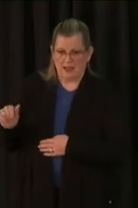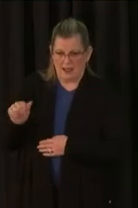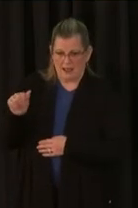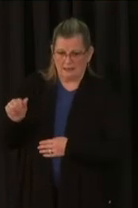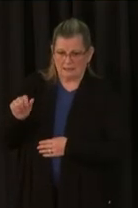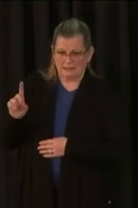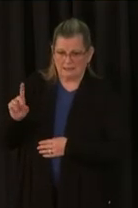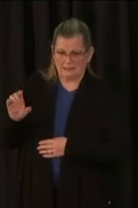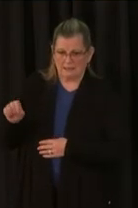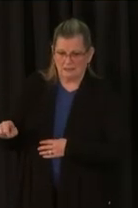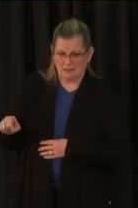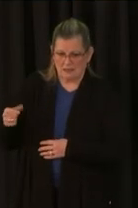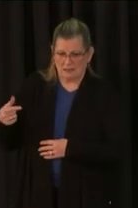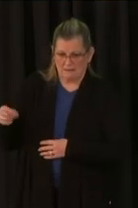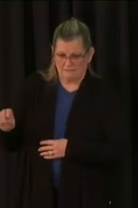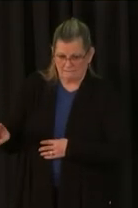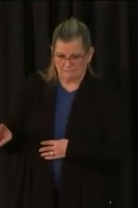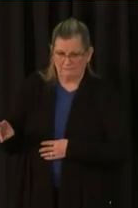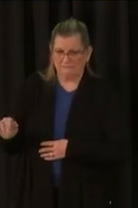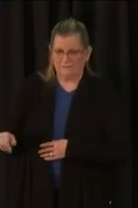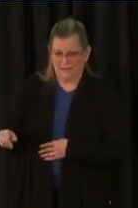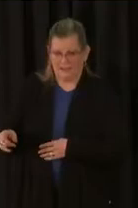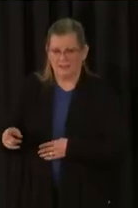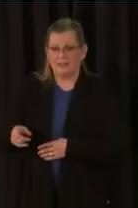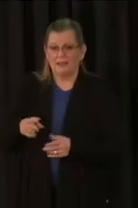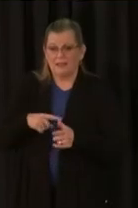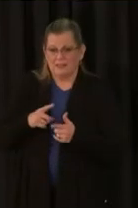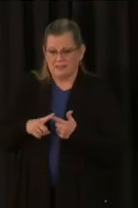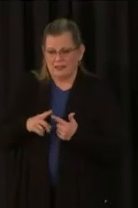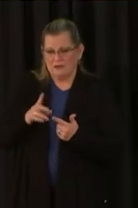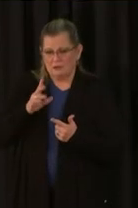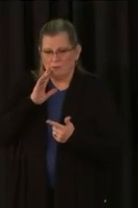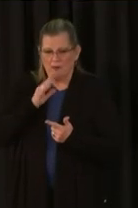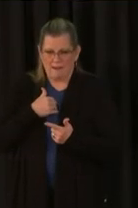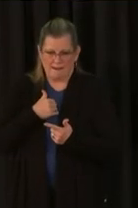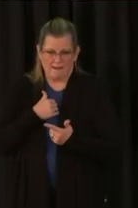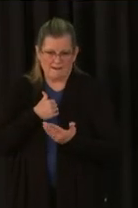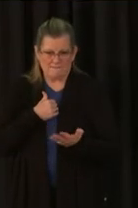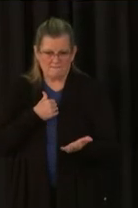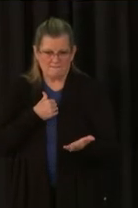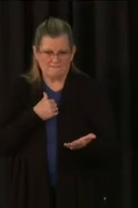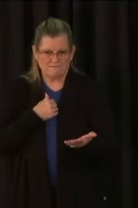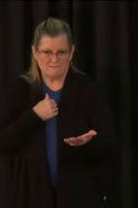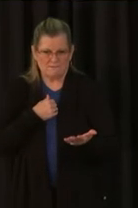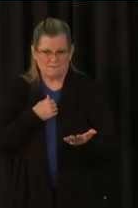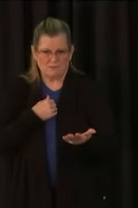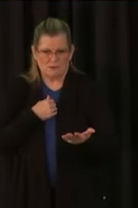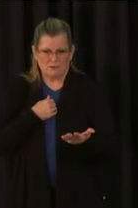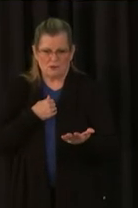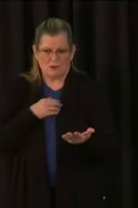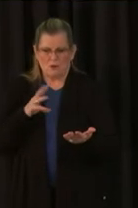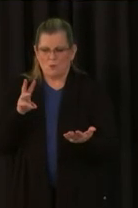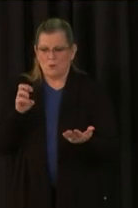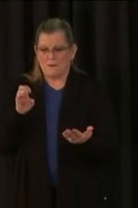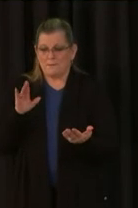one is at 10 a.m. and the next one is Thursday at 3 p.m. You can find those, and you can sign